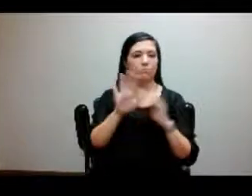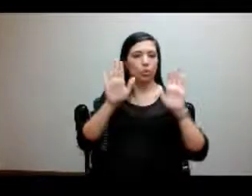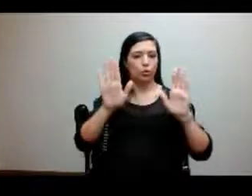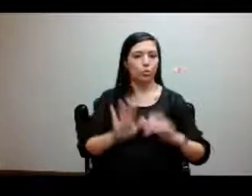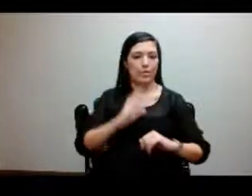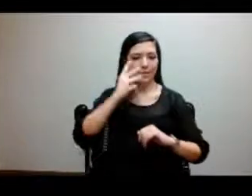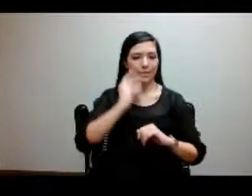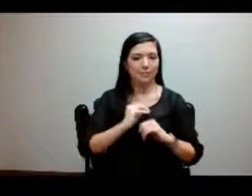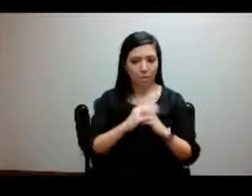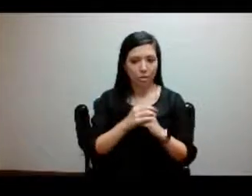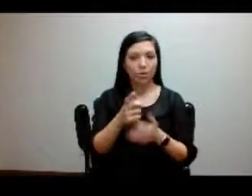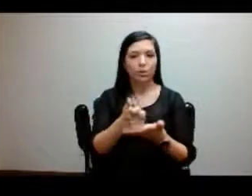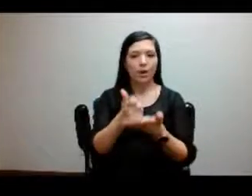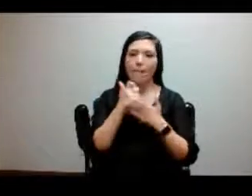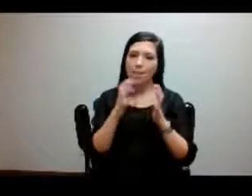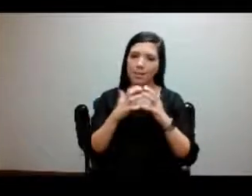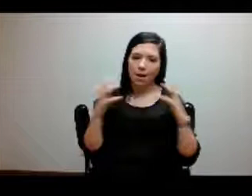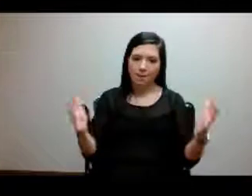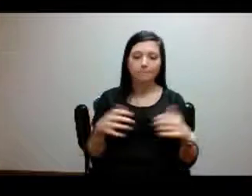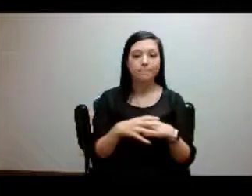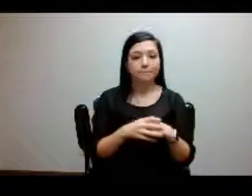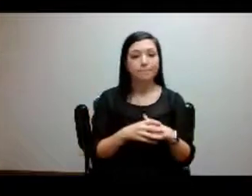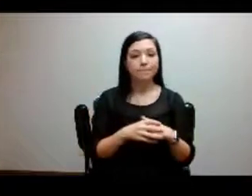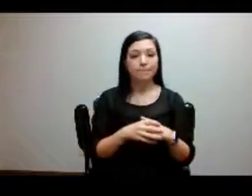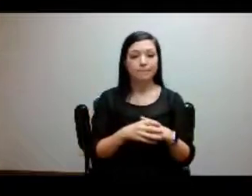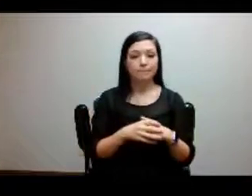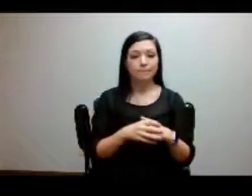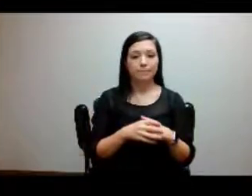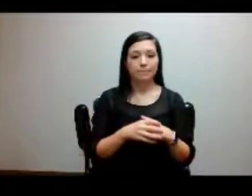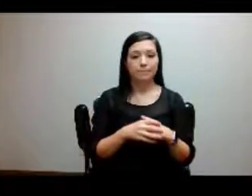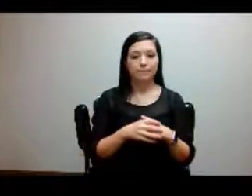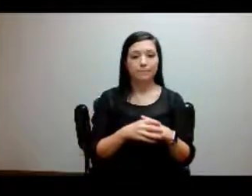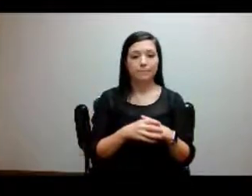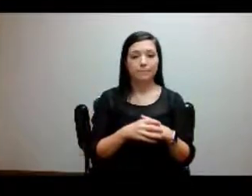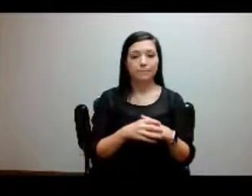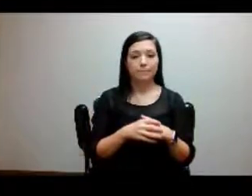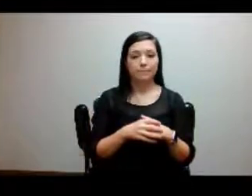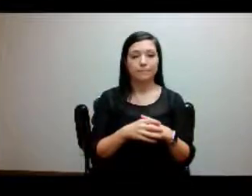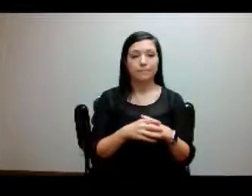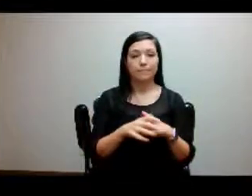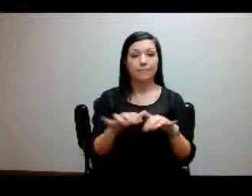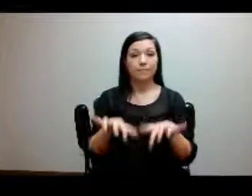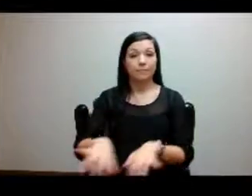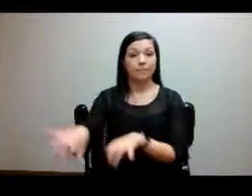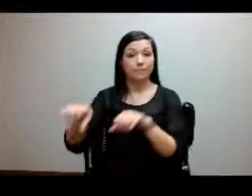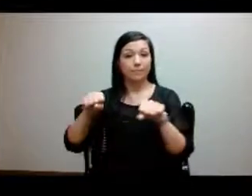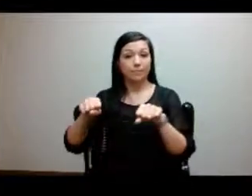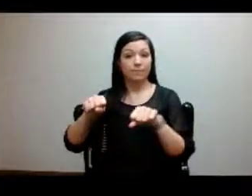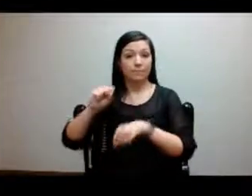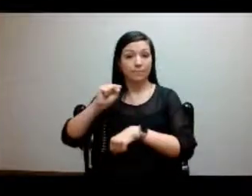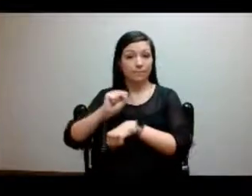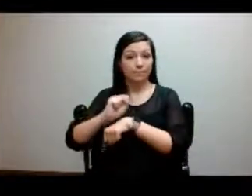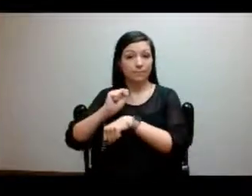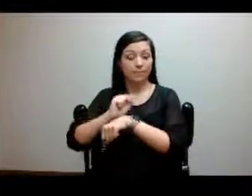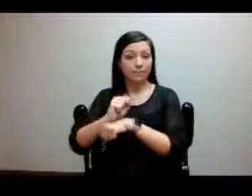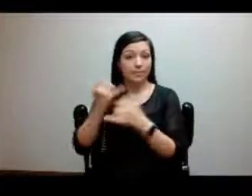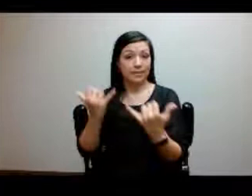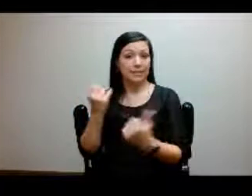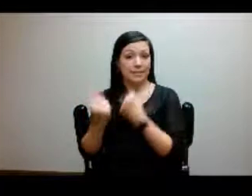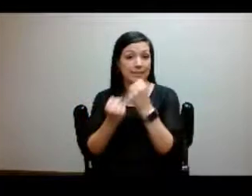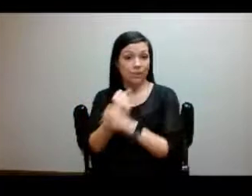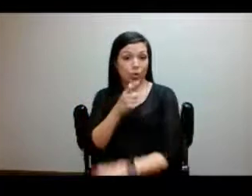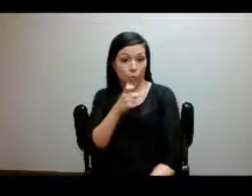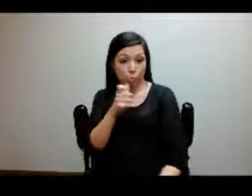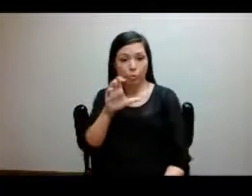and she helped me out a great deal. And then taking over that role next year, or this year, I should say, is